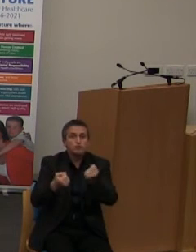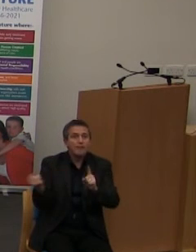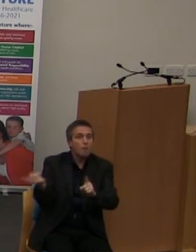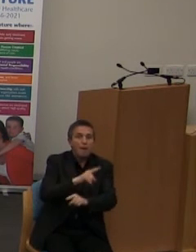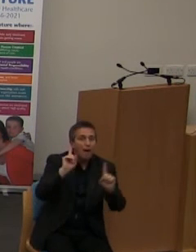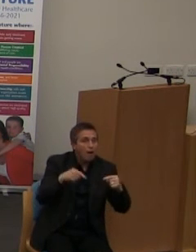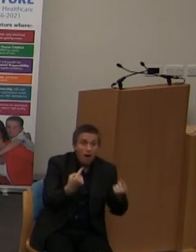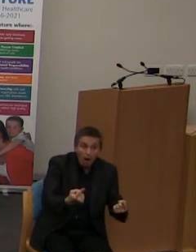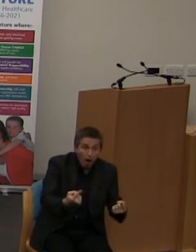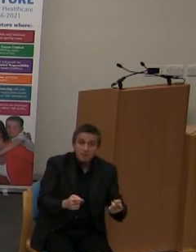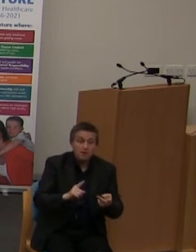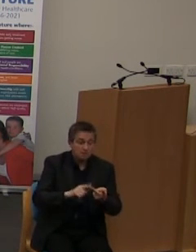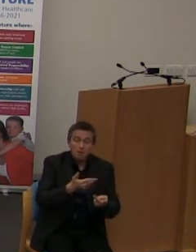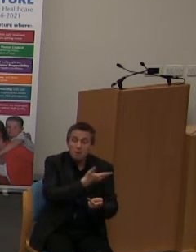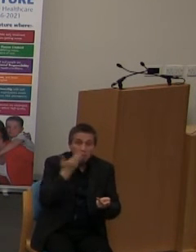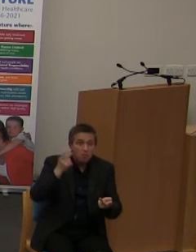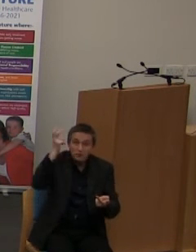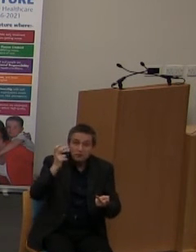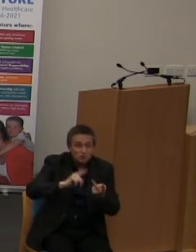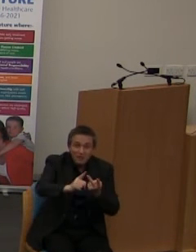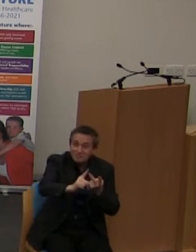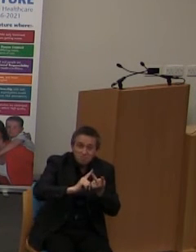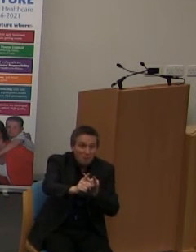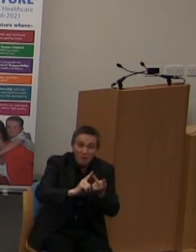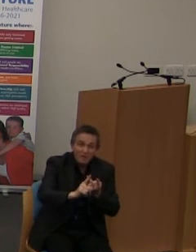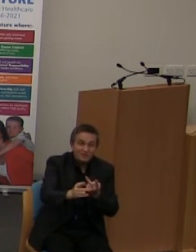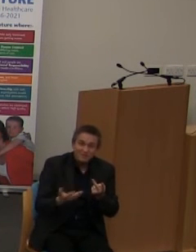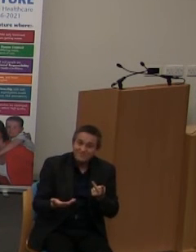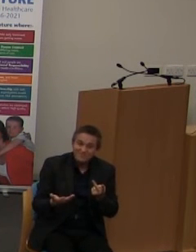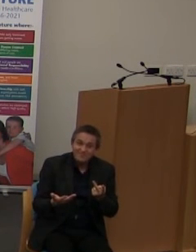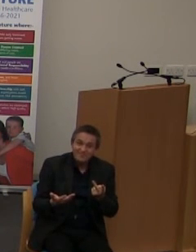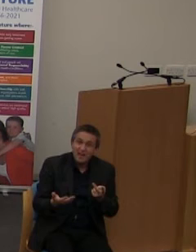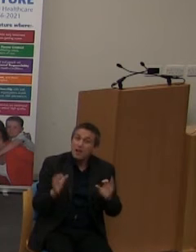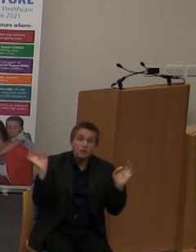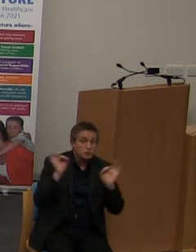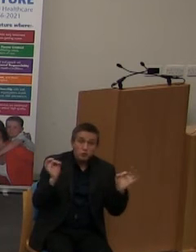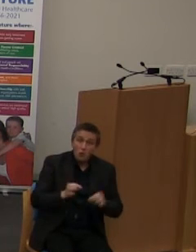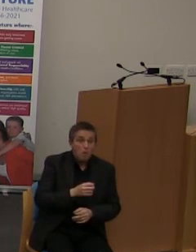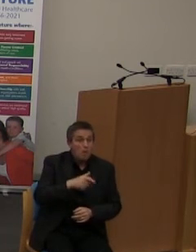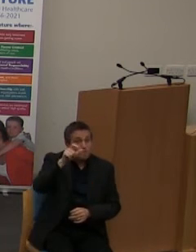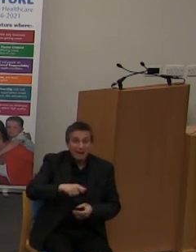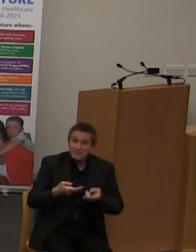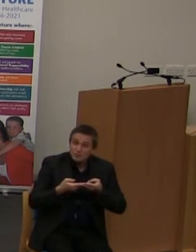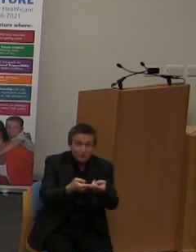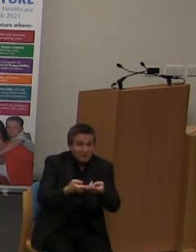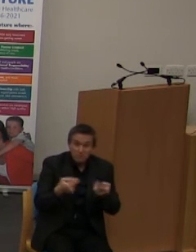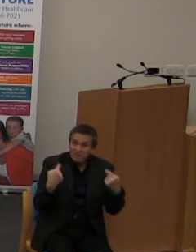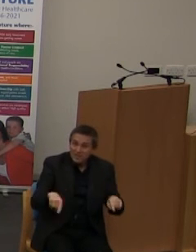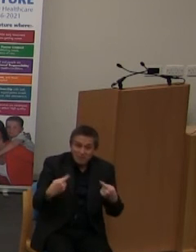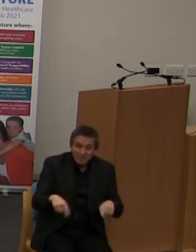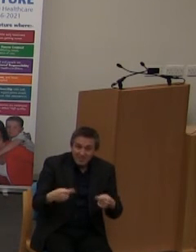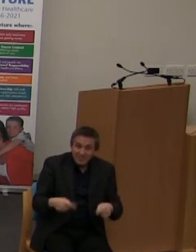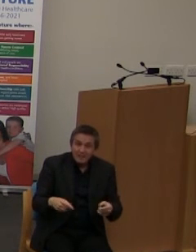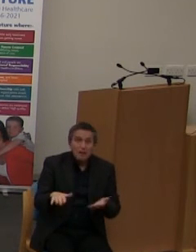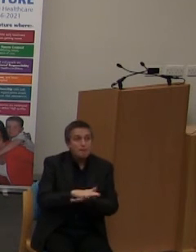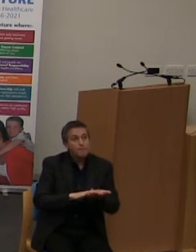public transport to Falkirk Community Hospital. They don't get patient transport, and they therefore